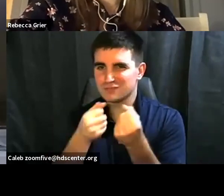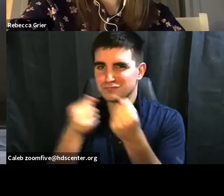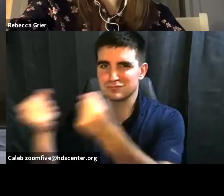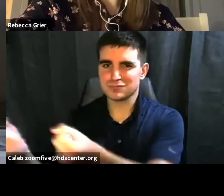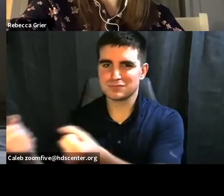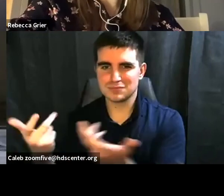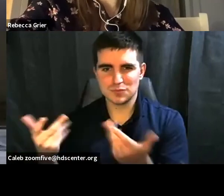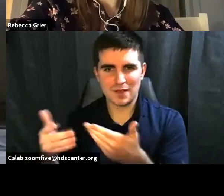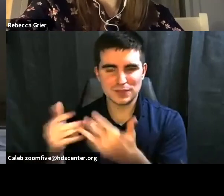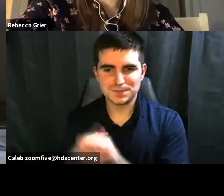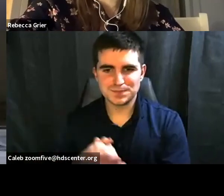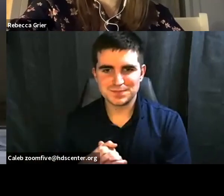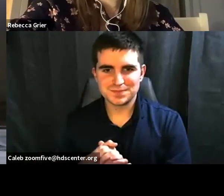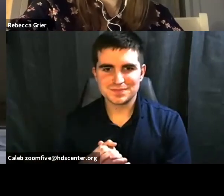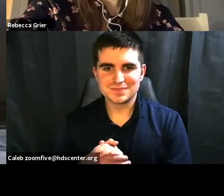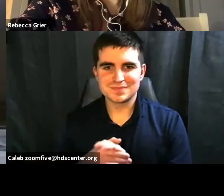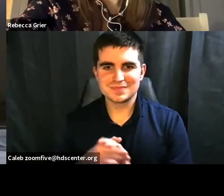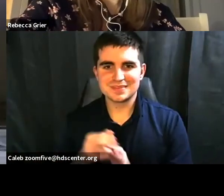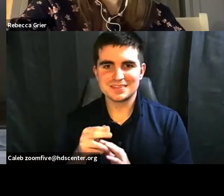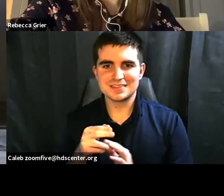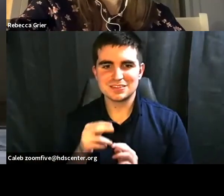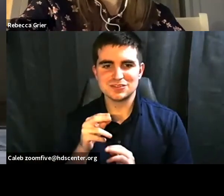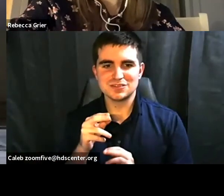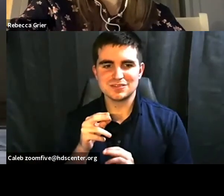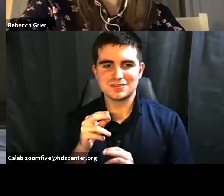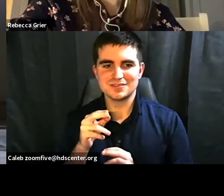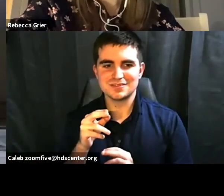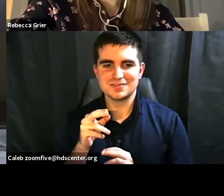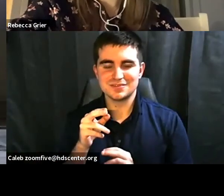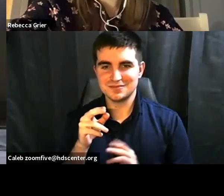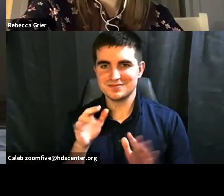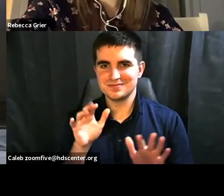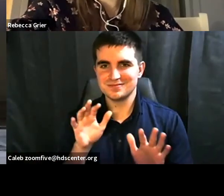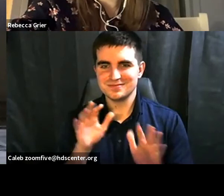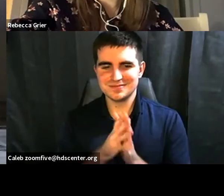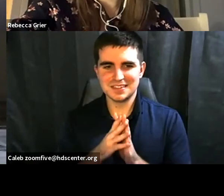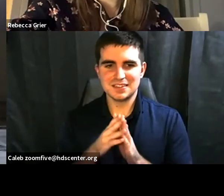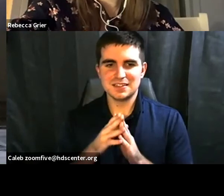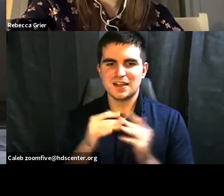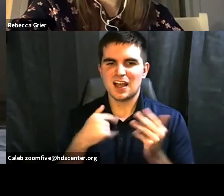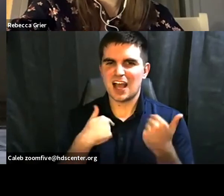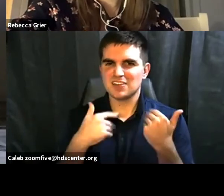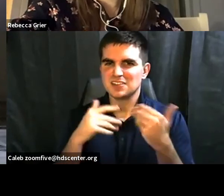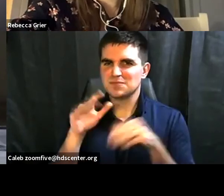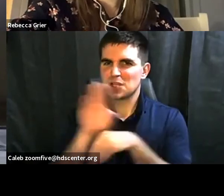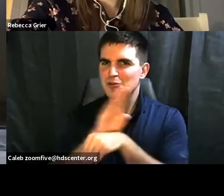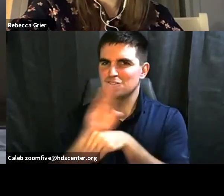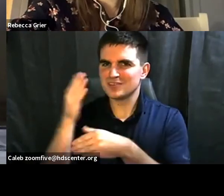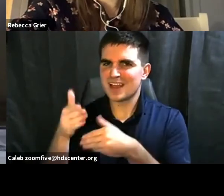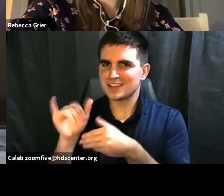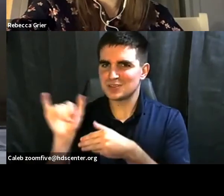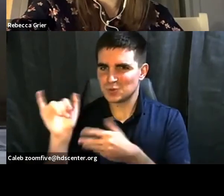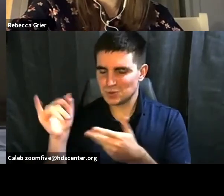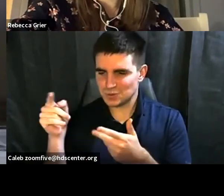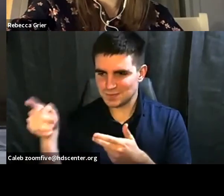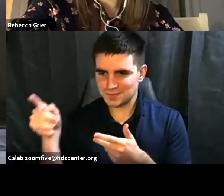But sorry, Rory. Yeah, because I think there's a commercial side to this that also makes it